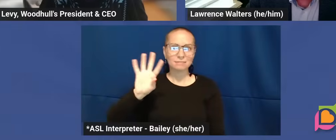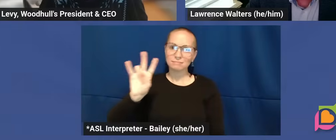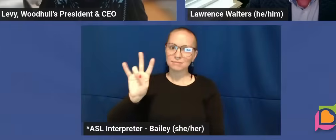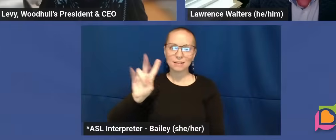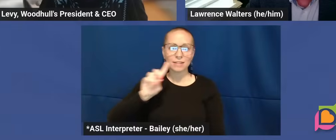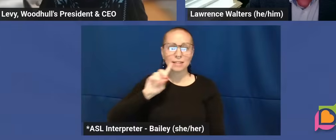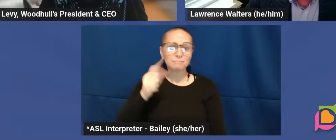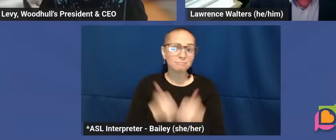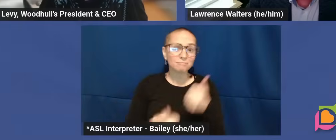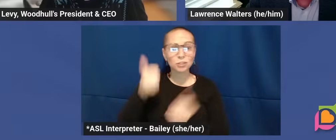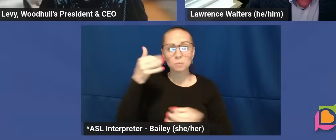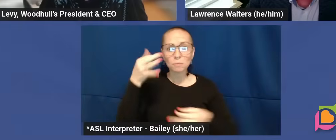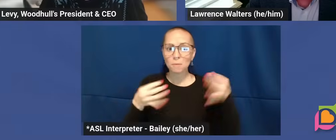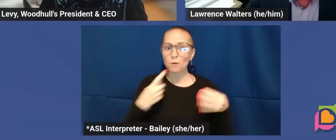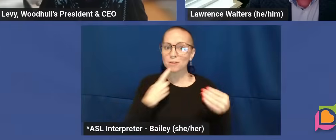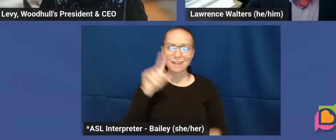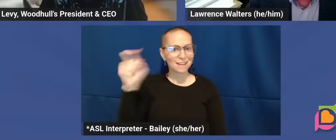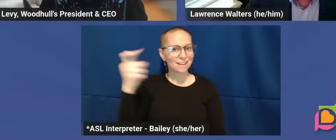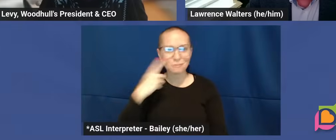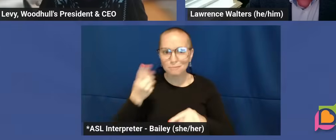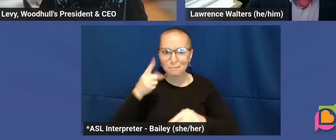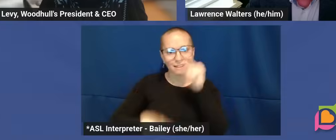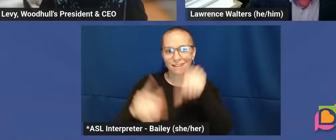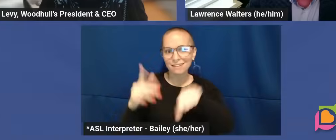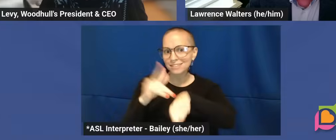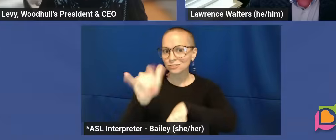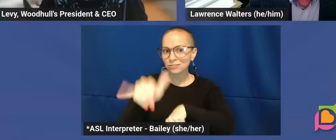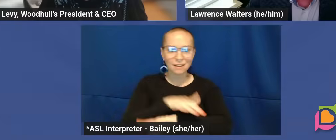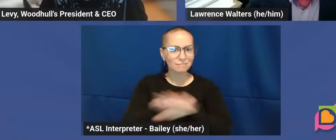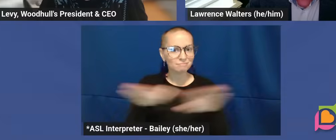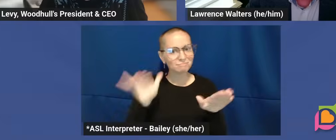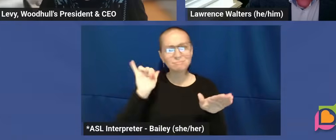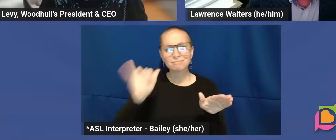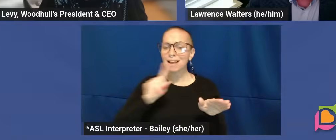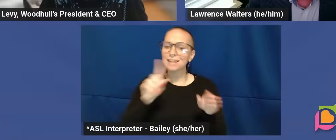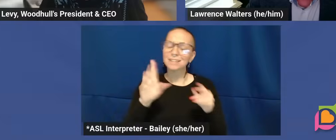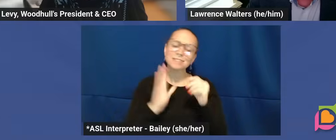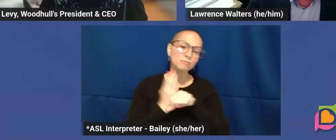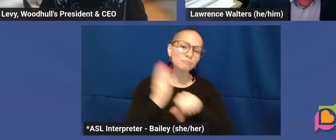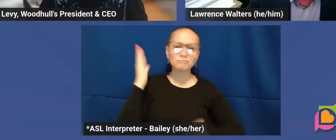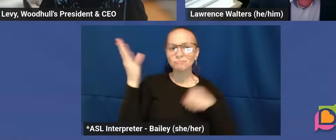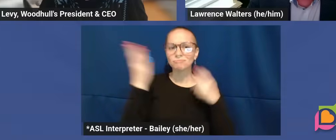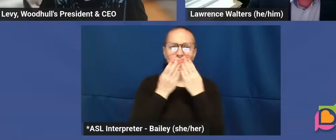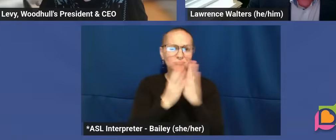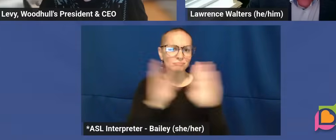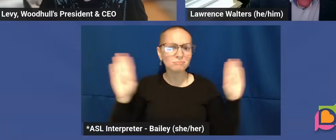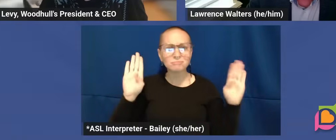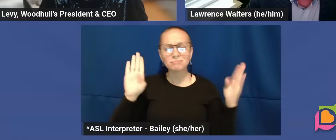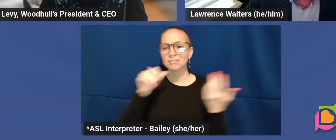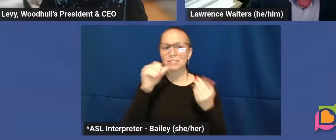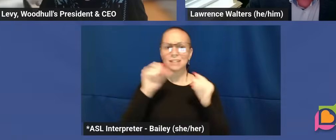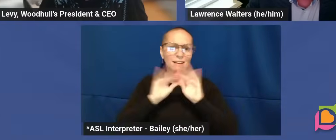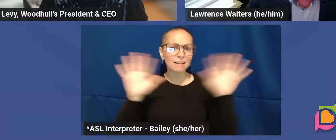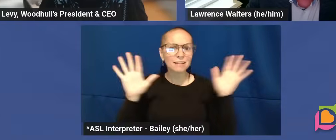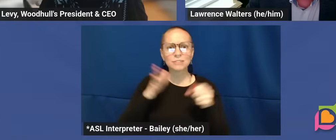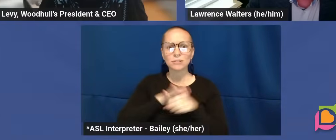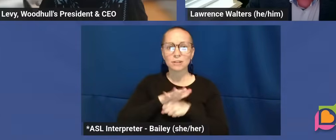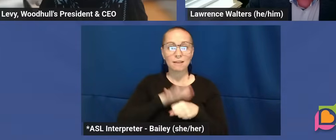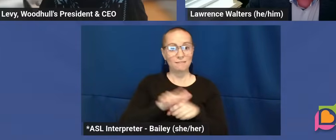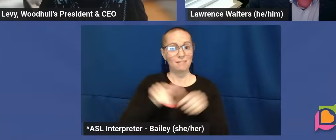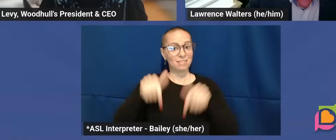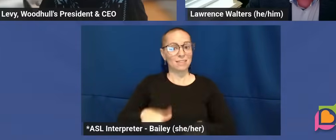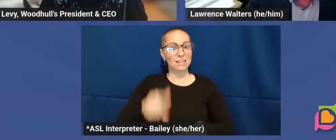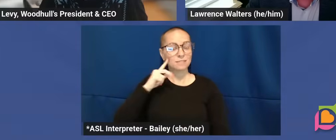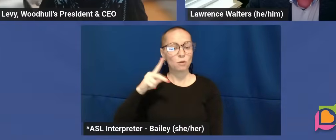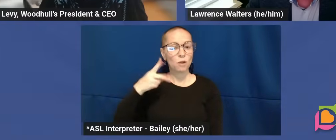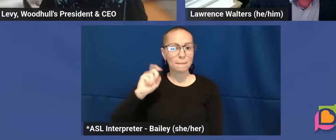said, no, the government can't do that. This is far overbroad. And this court in Paxton dealt with